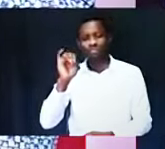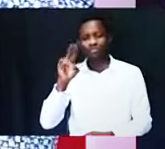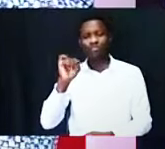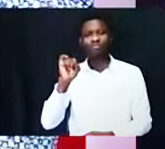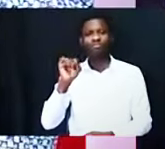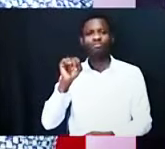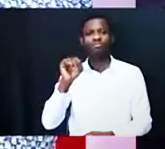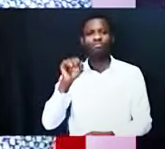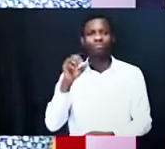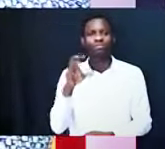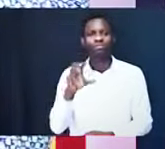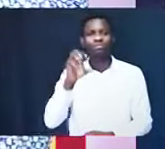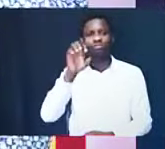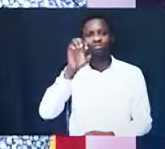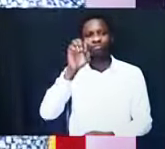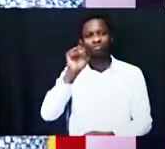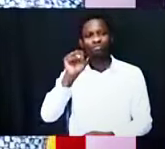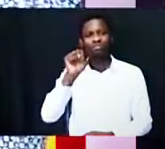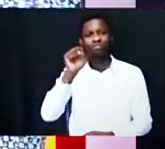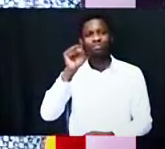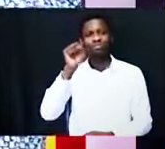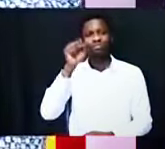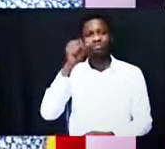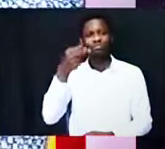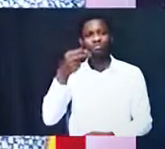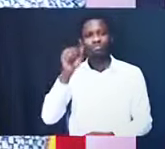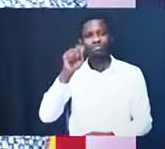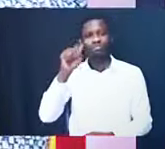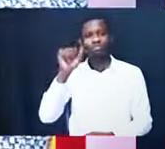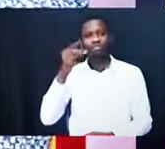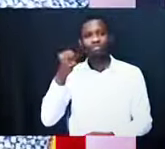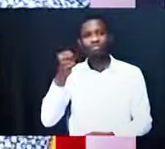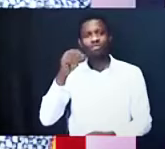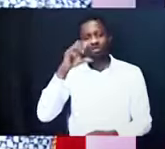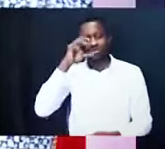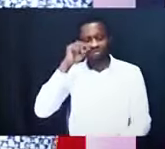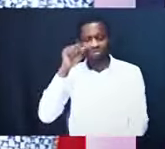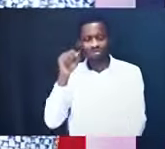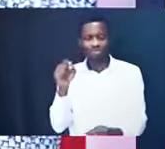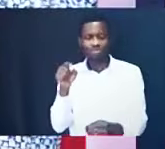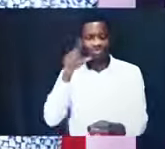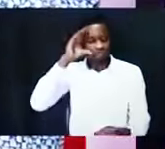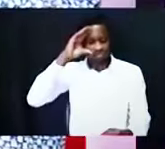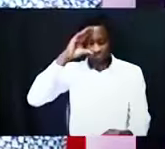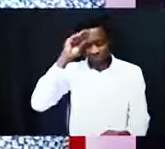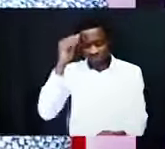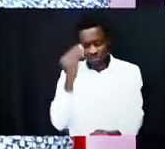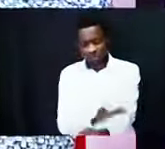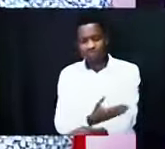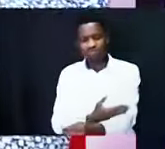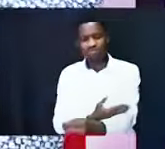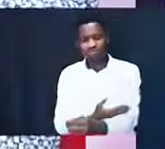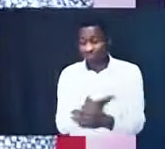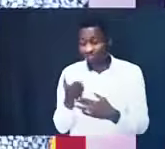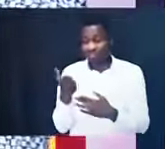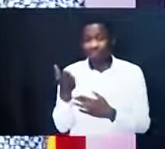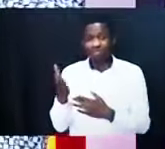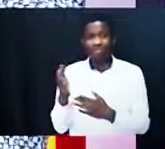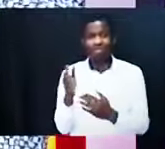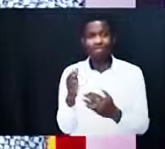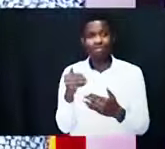and brothers. Verse 21. There by the Ahava canal,